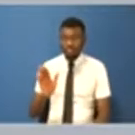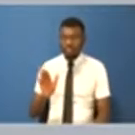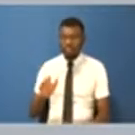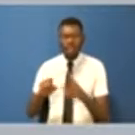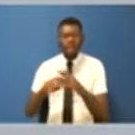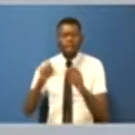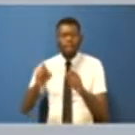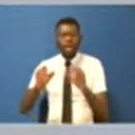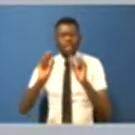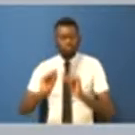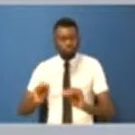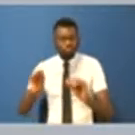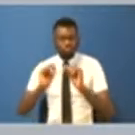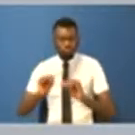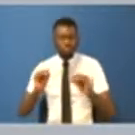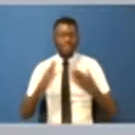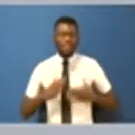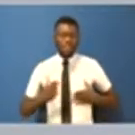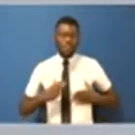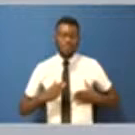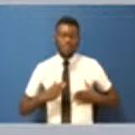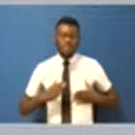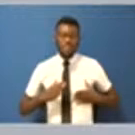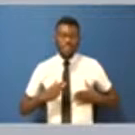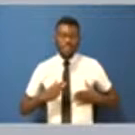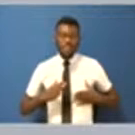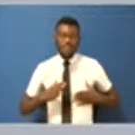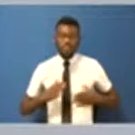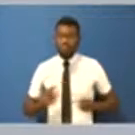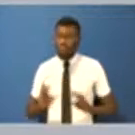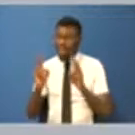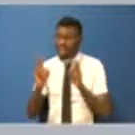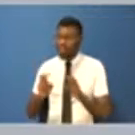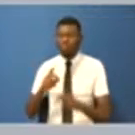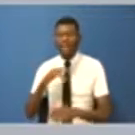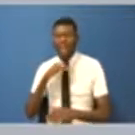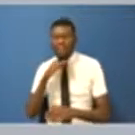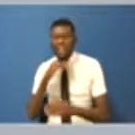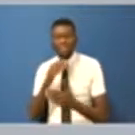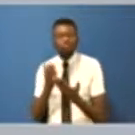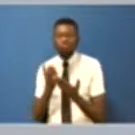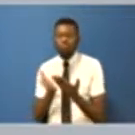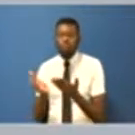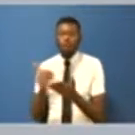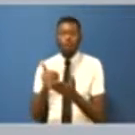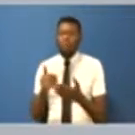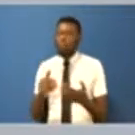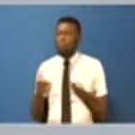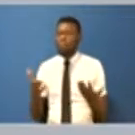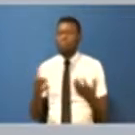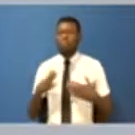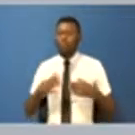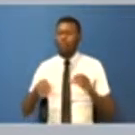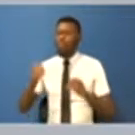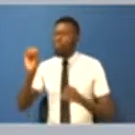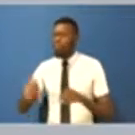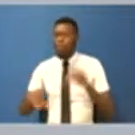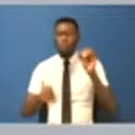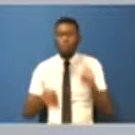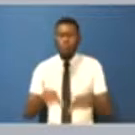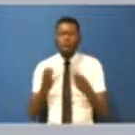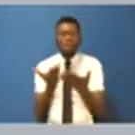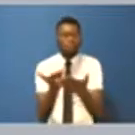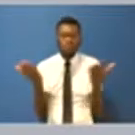by educating our people because the issue of garbage starts by dropping it everywhere